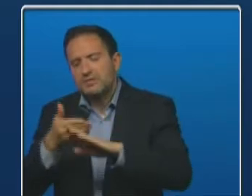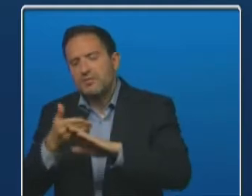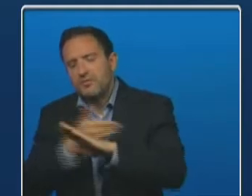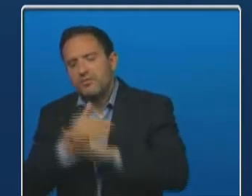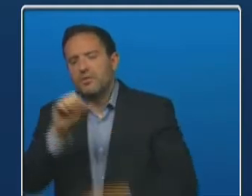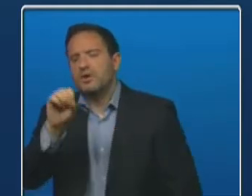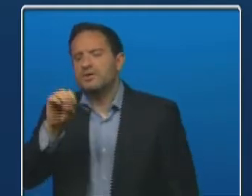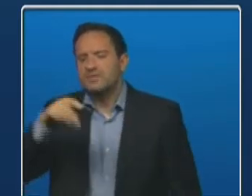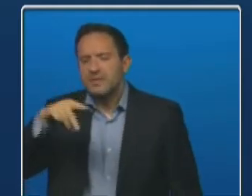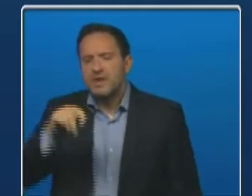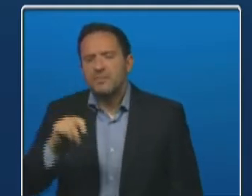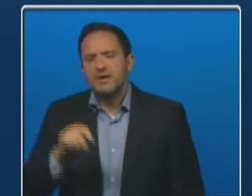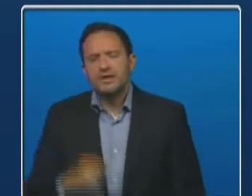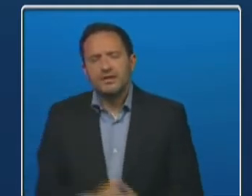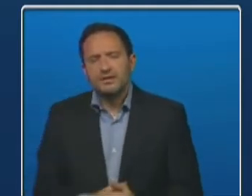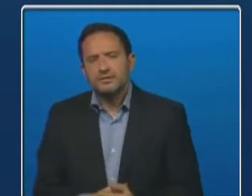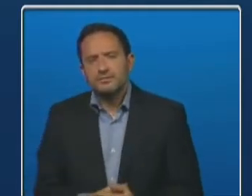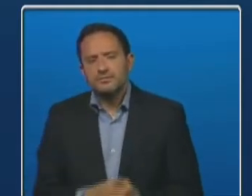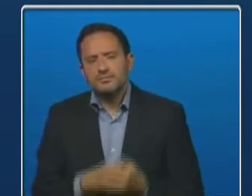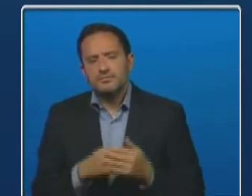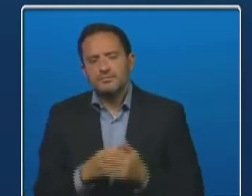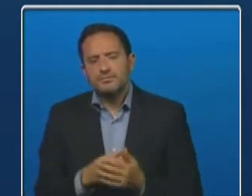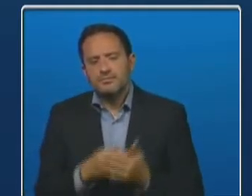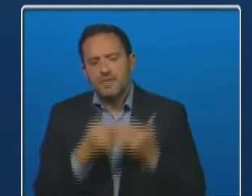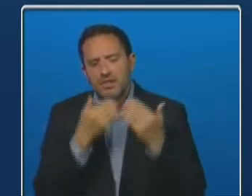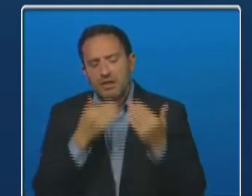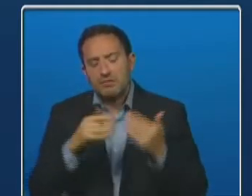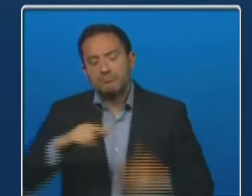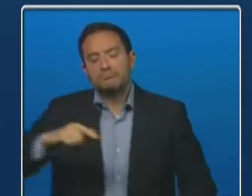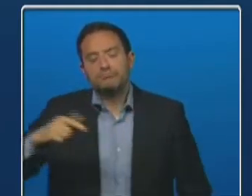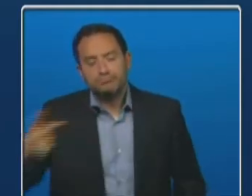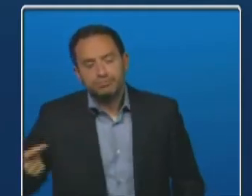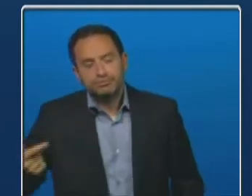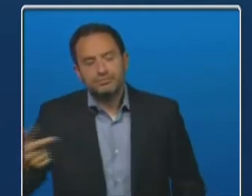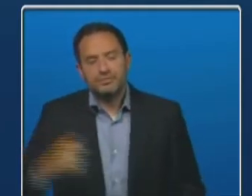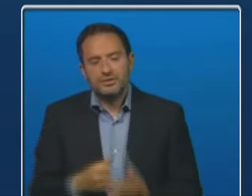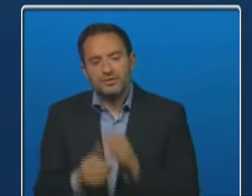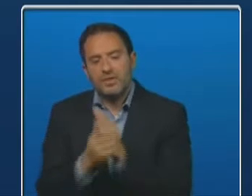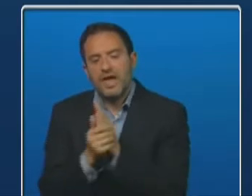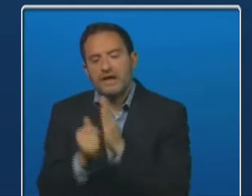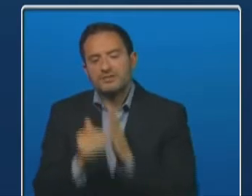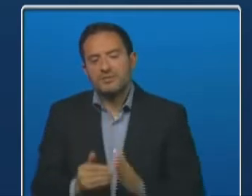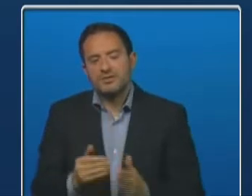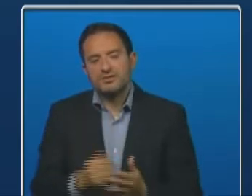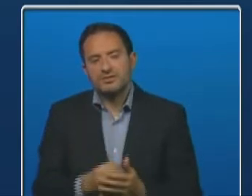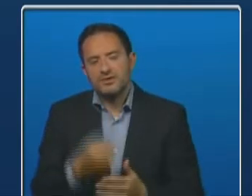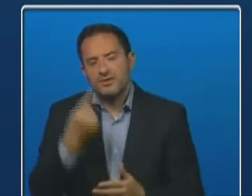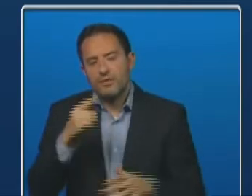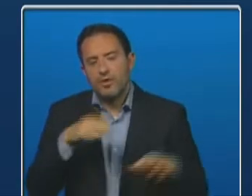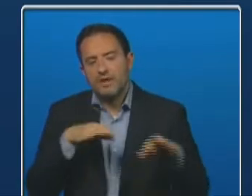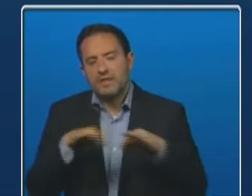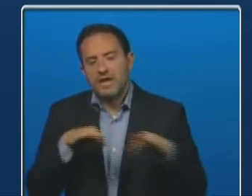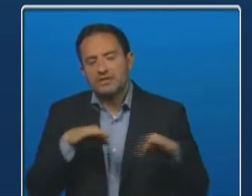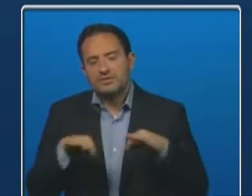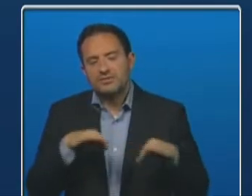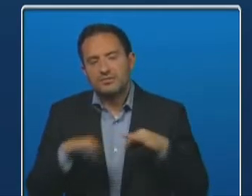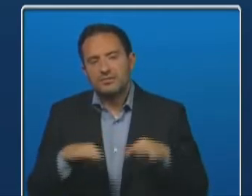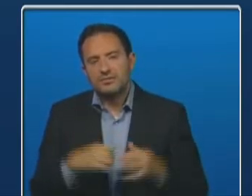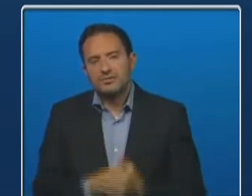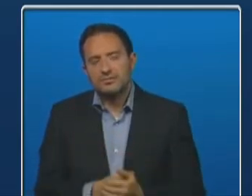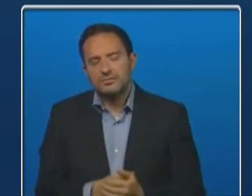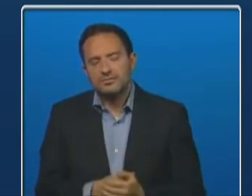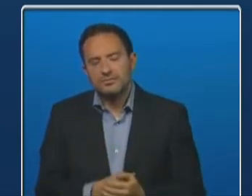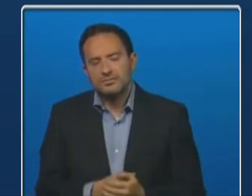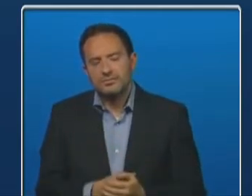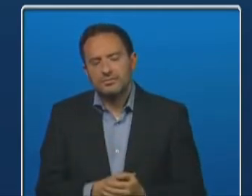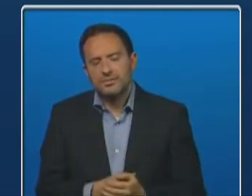Thanks for that line of questioning. And we'll take this right back to our demographic experts for a little explanation, albeit